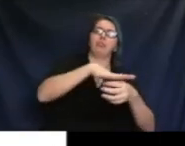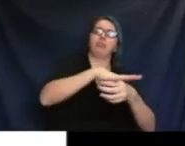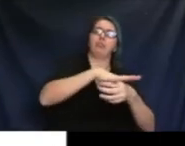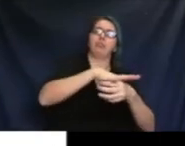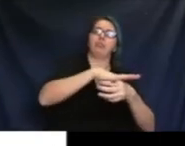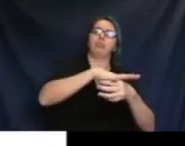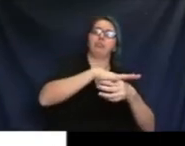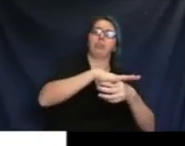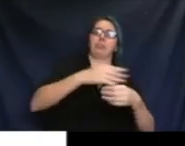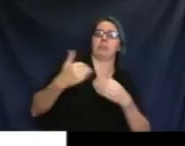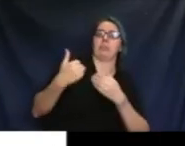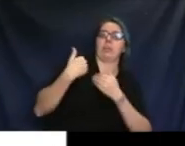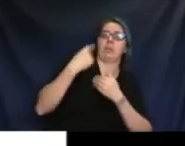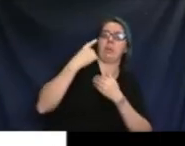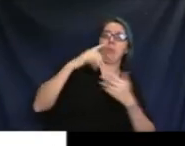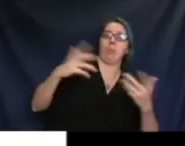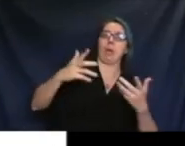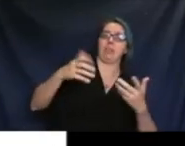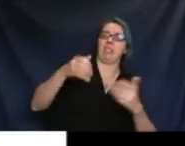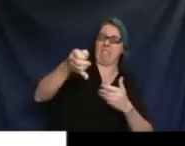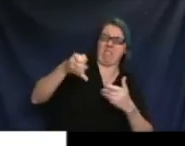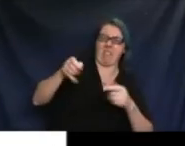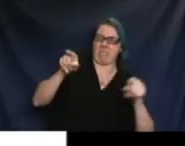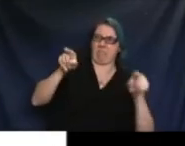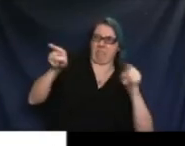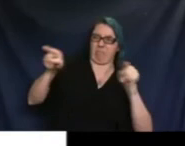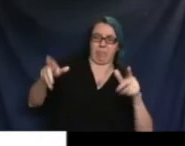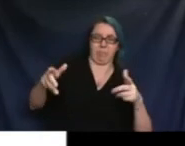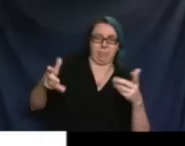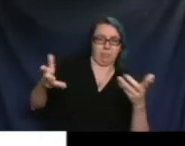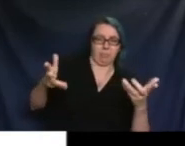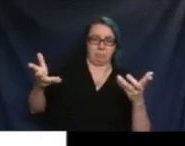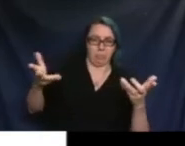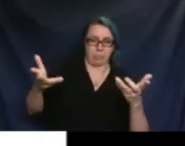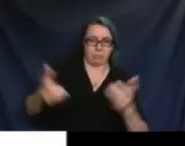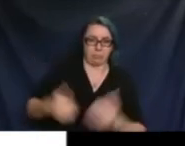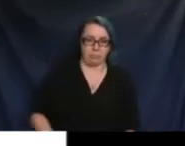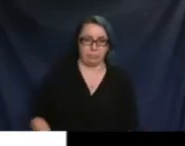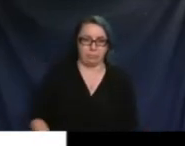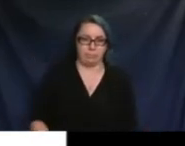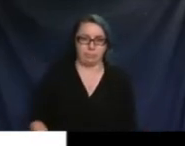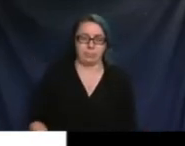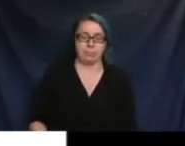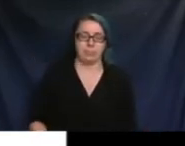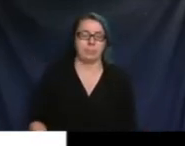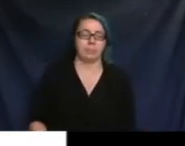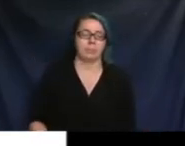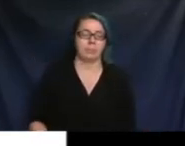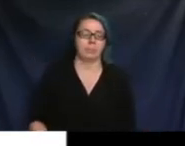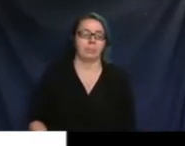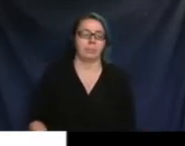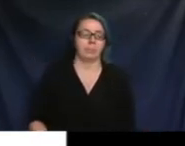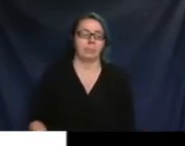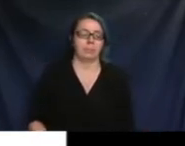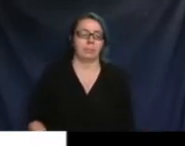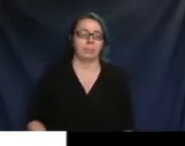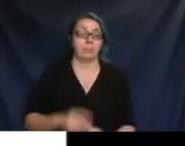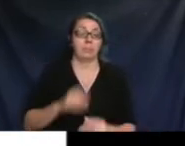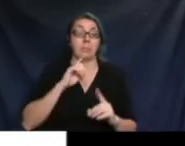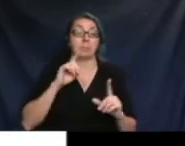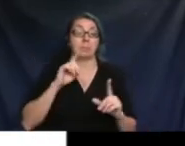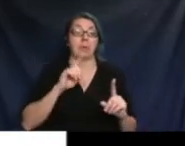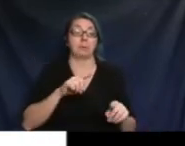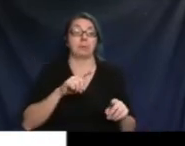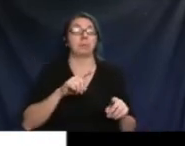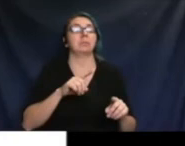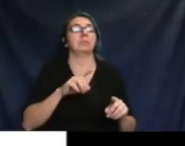So there will be agreements with each of the partners that we secure